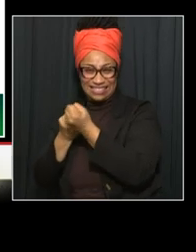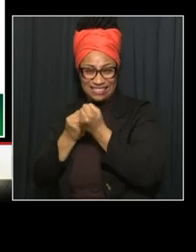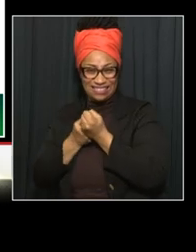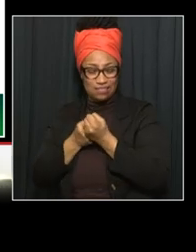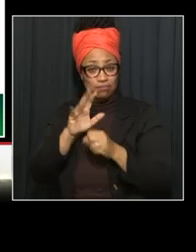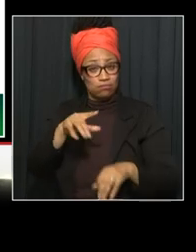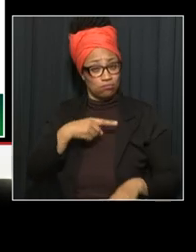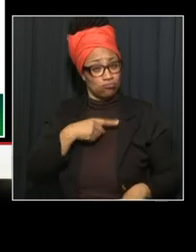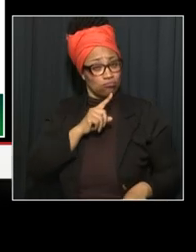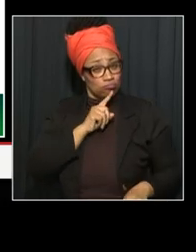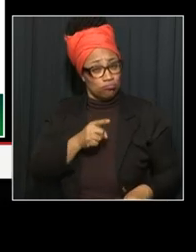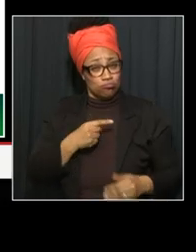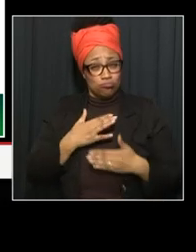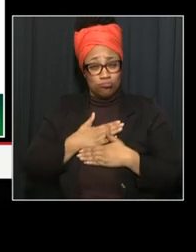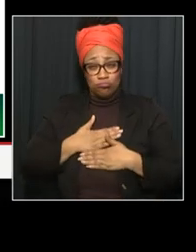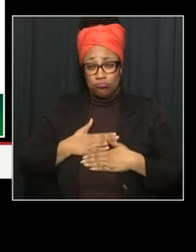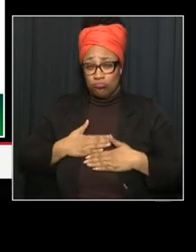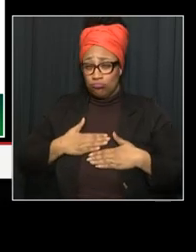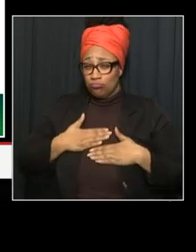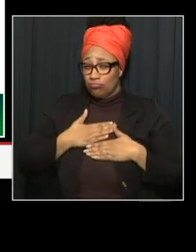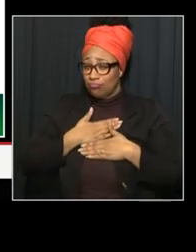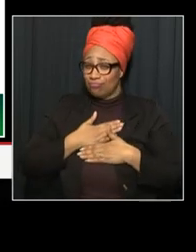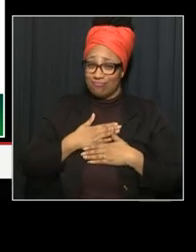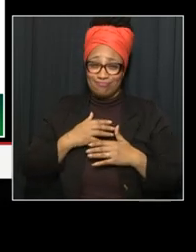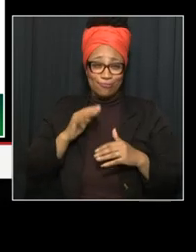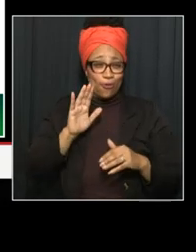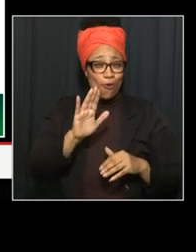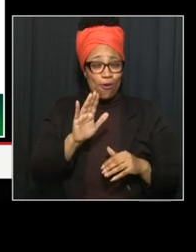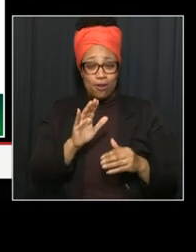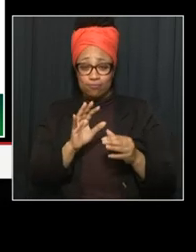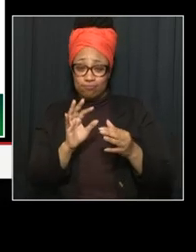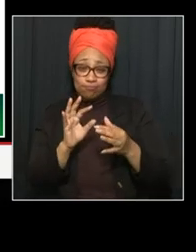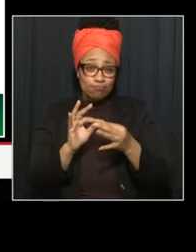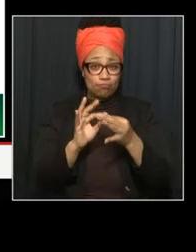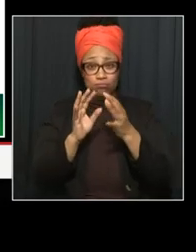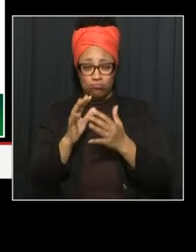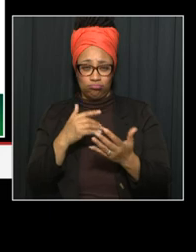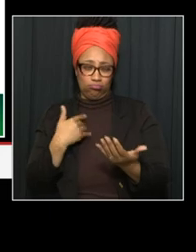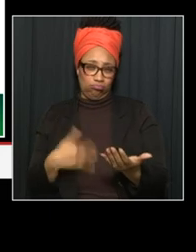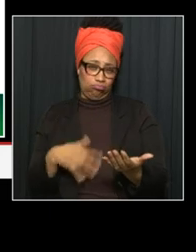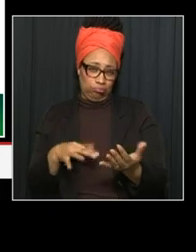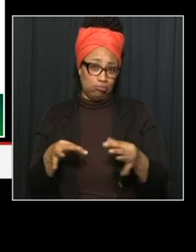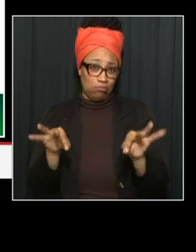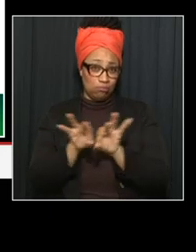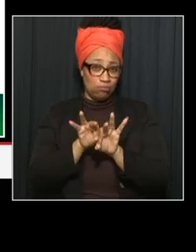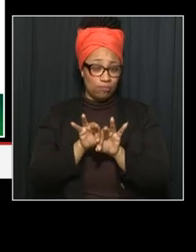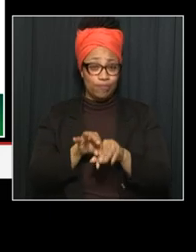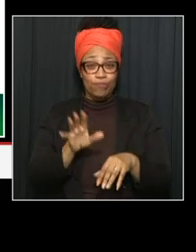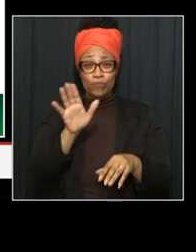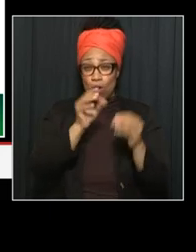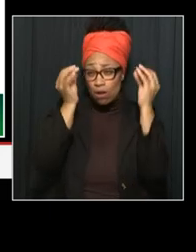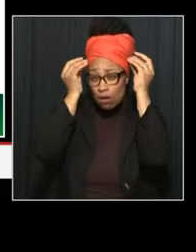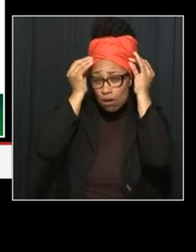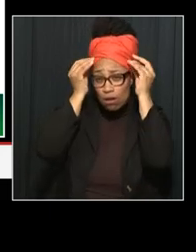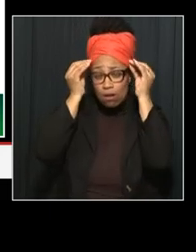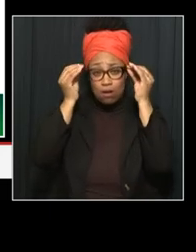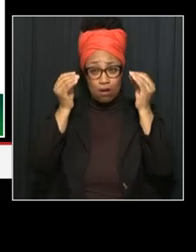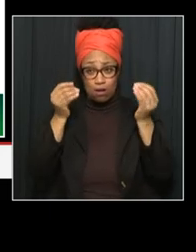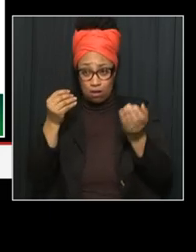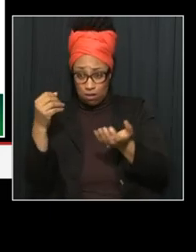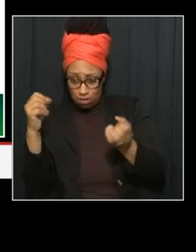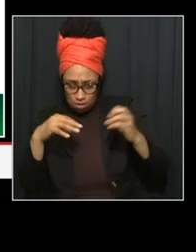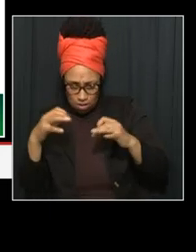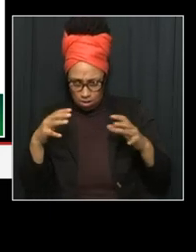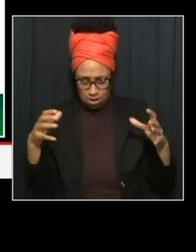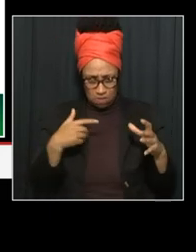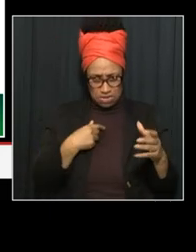matters. Your input helps us shape what the future of aging in the nation's capital